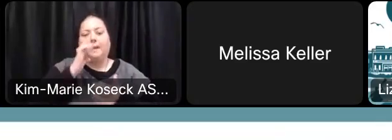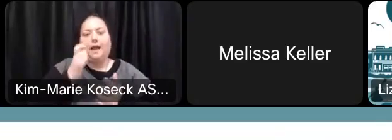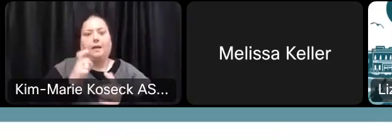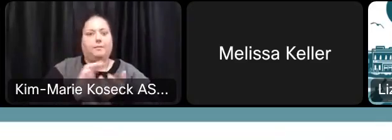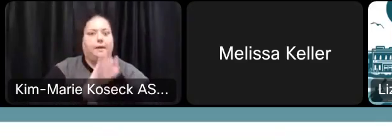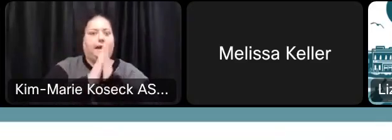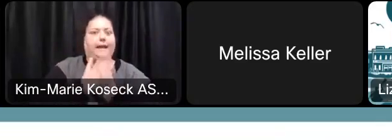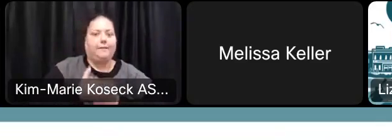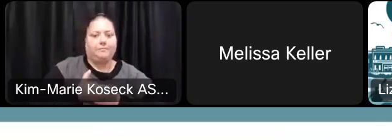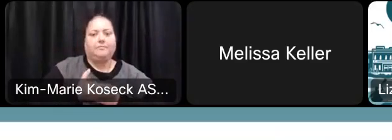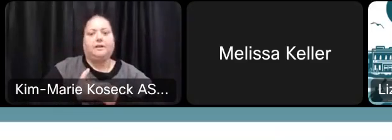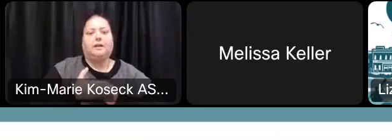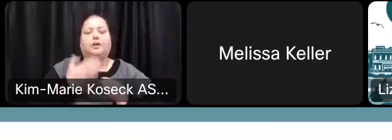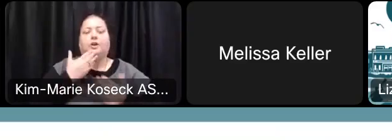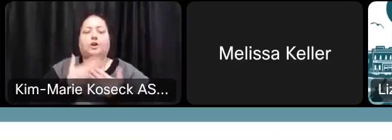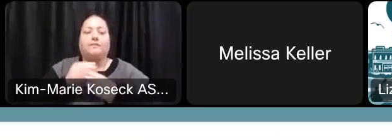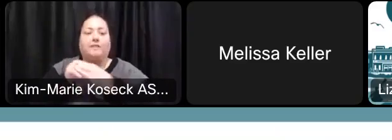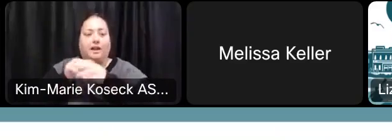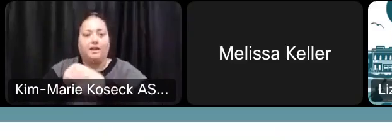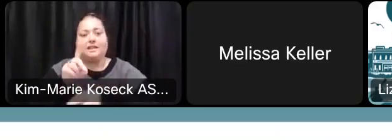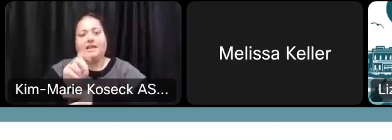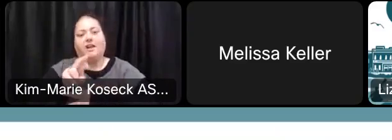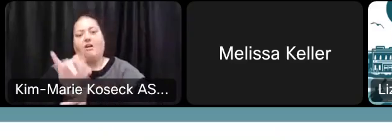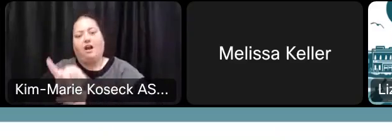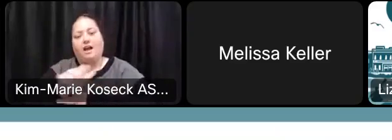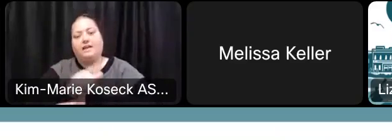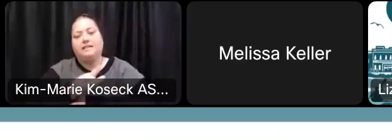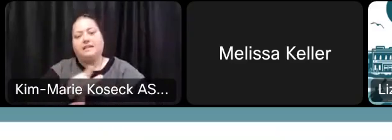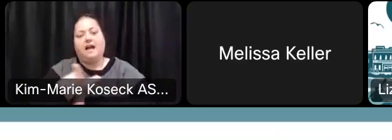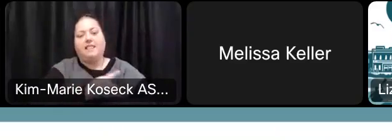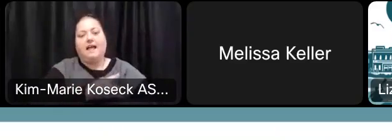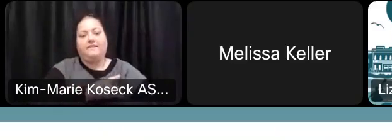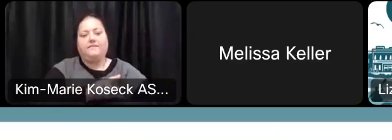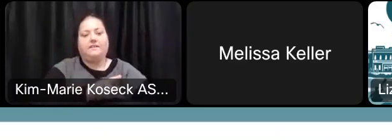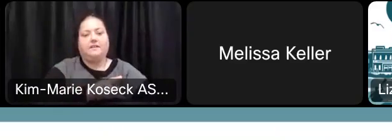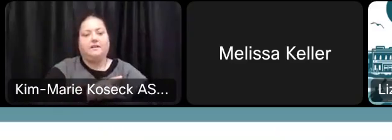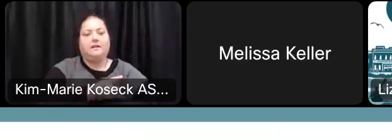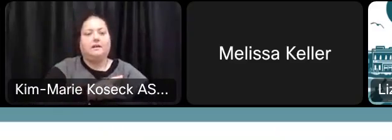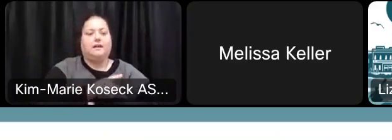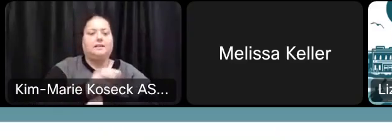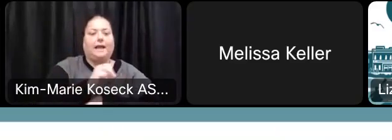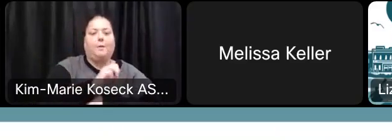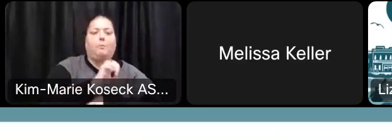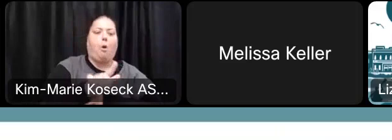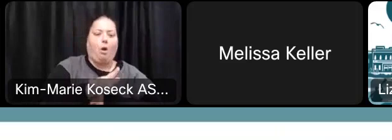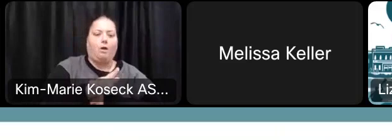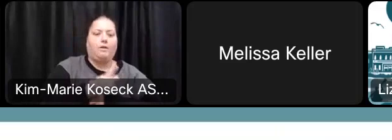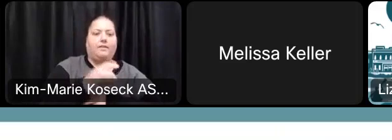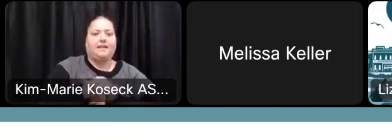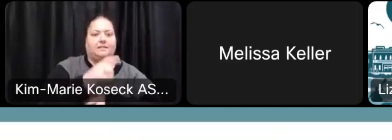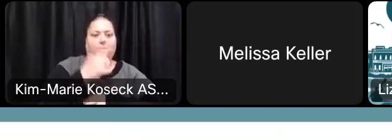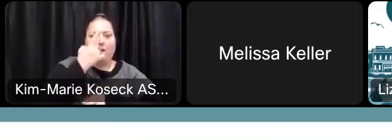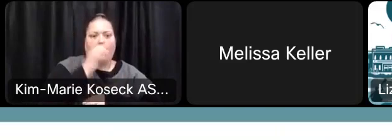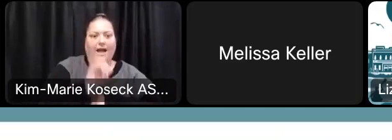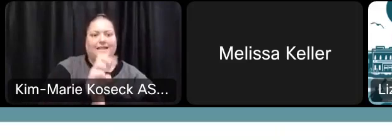our infusion of funding through the DRI. On the left is a suburban style mall. That's what they did in the 60s and